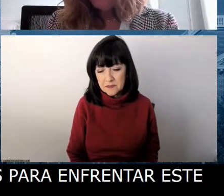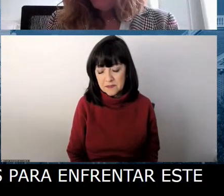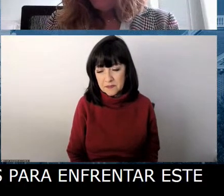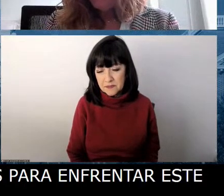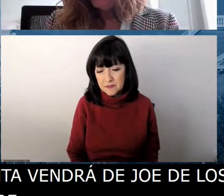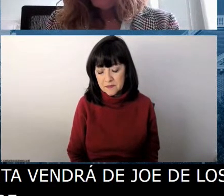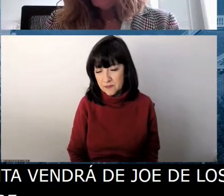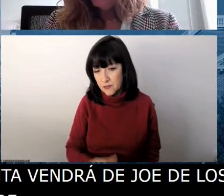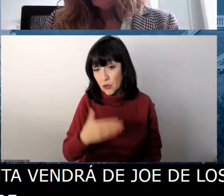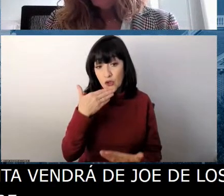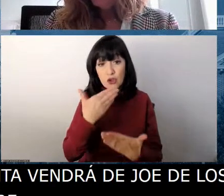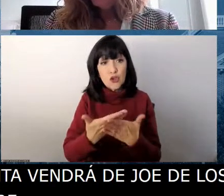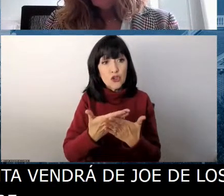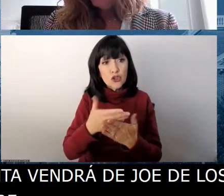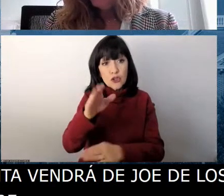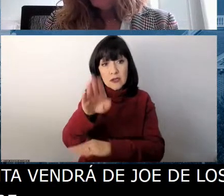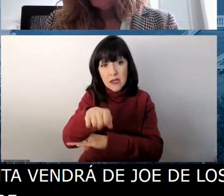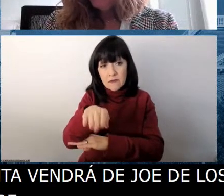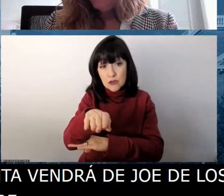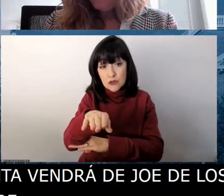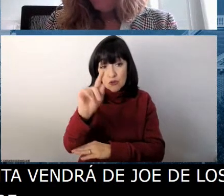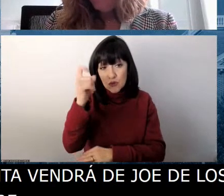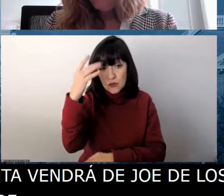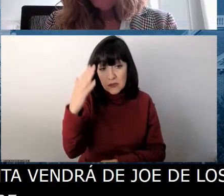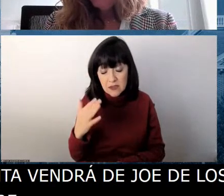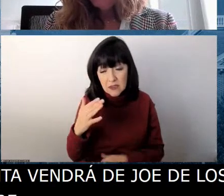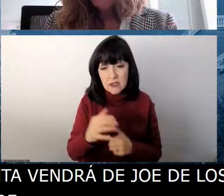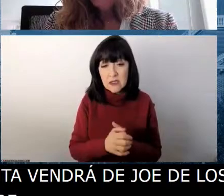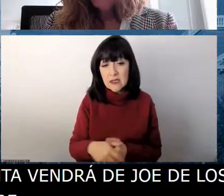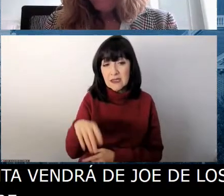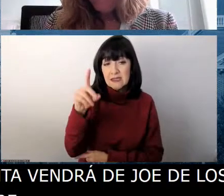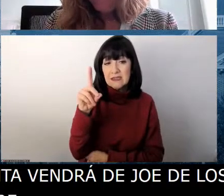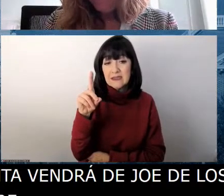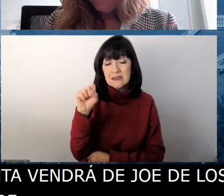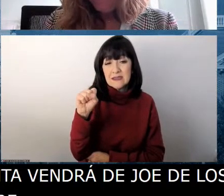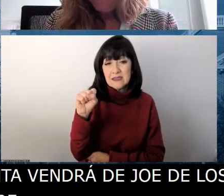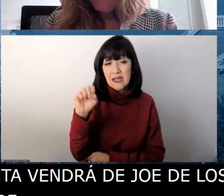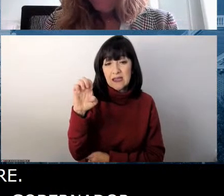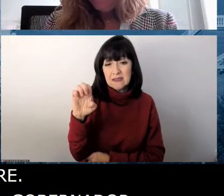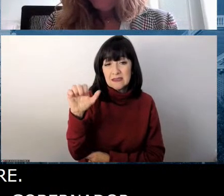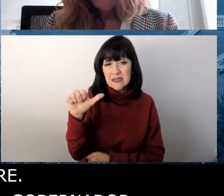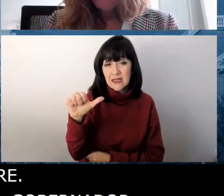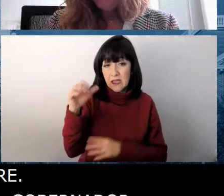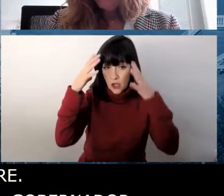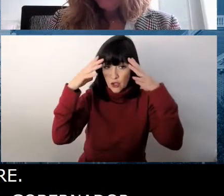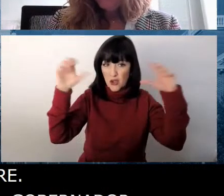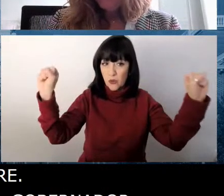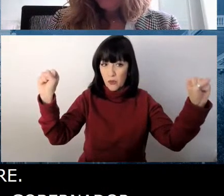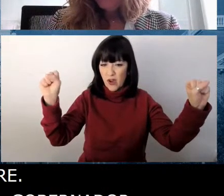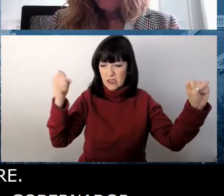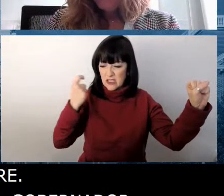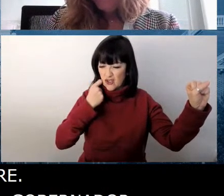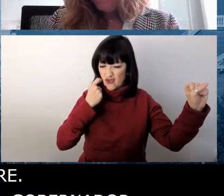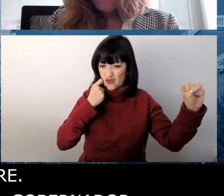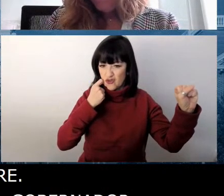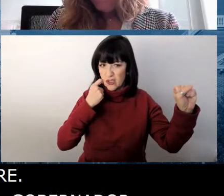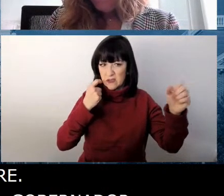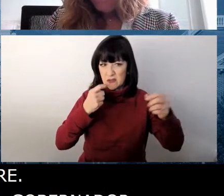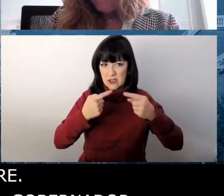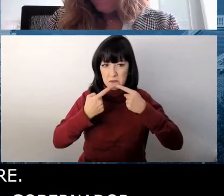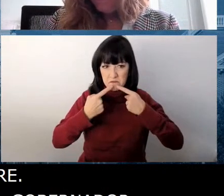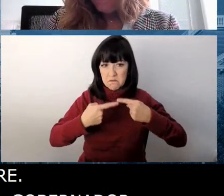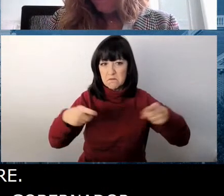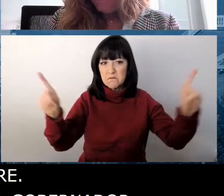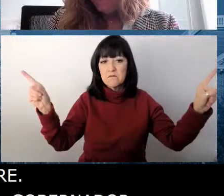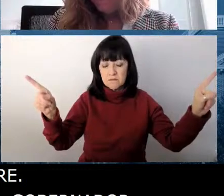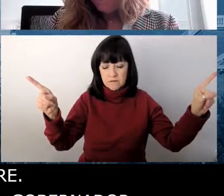Good afternoon, Governor. The DSEA president issued a statement, sent out a letter today, and she